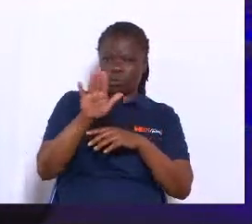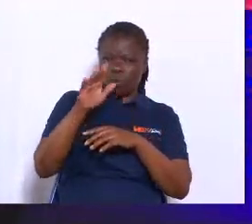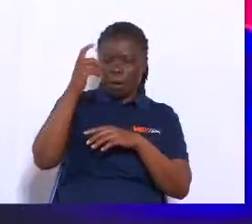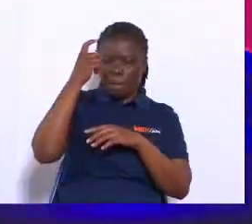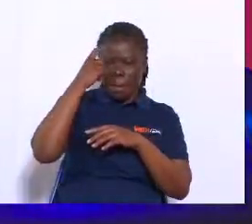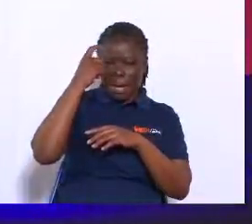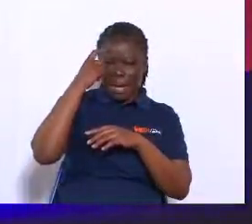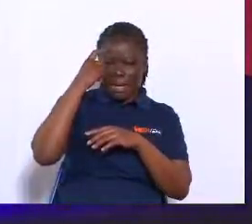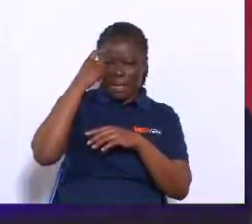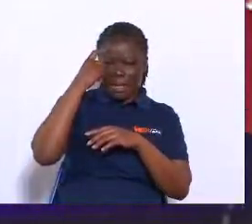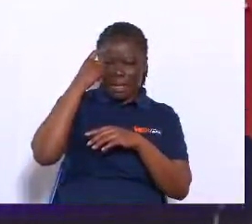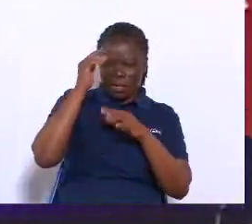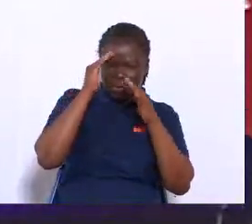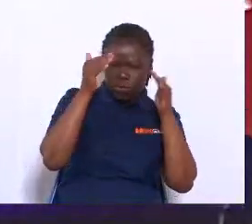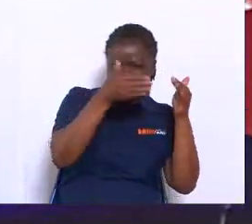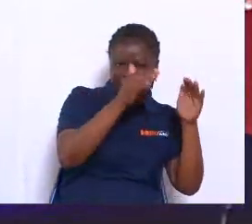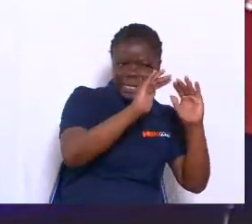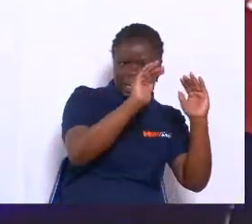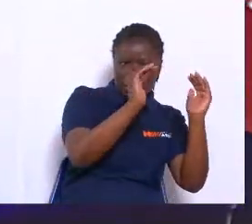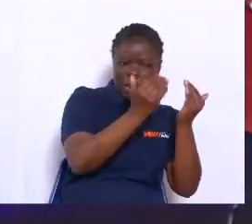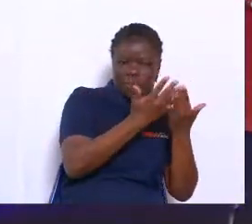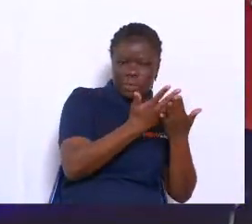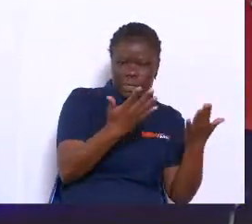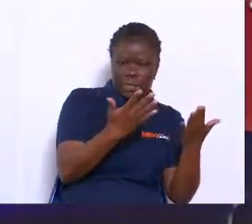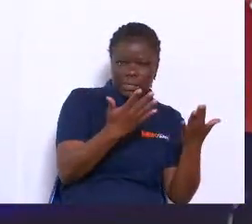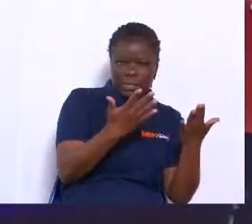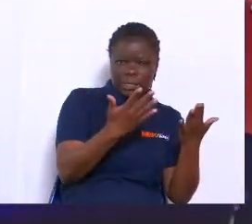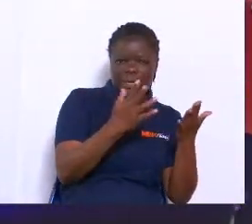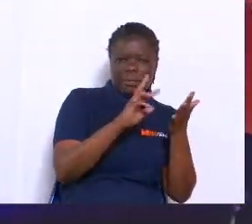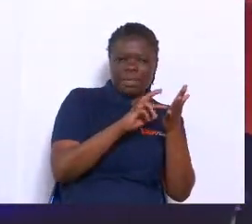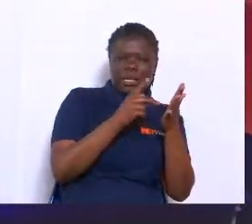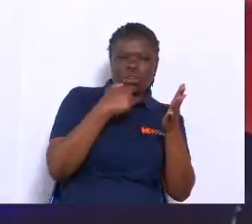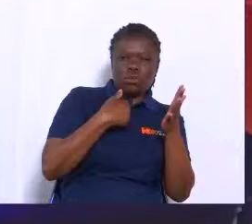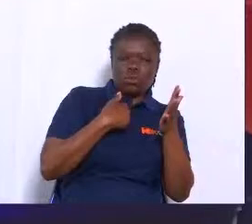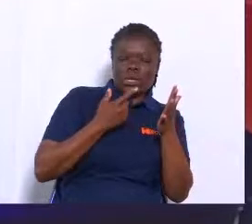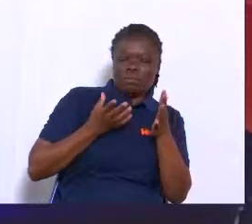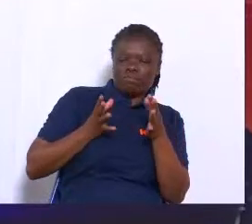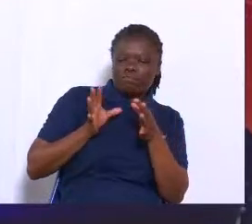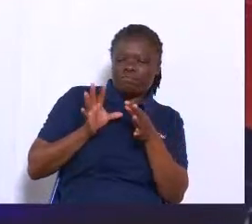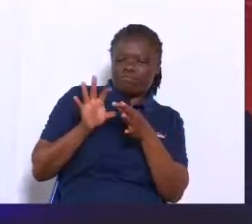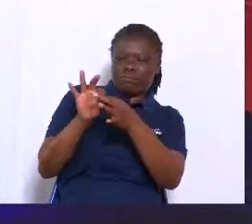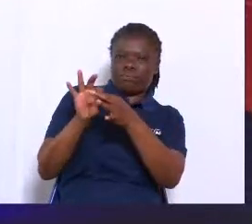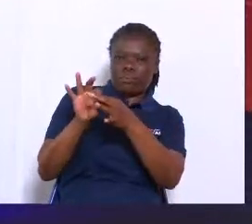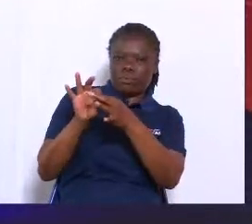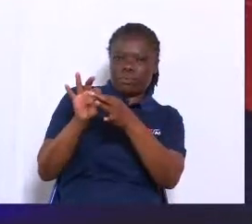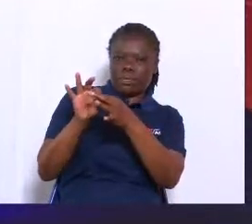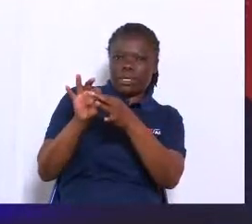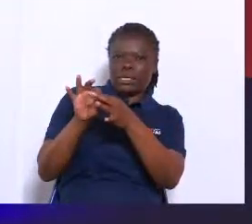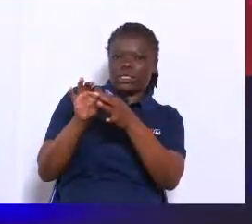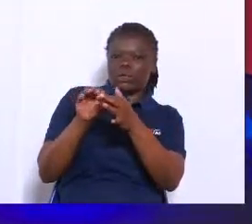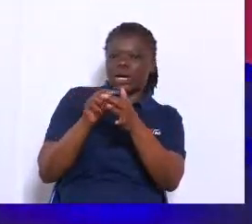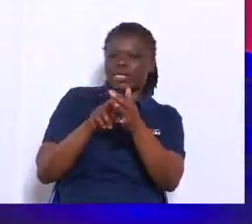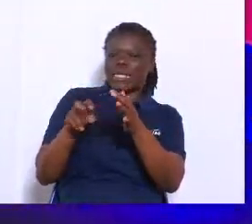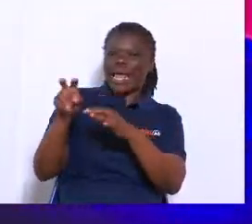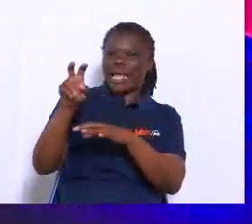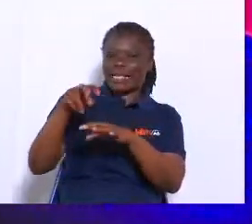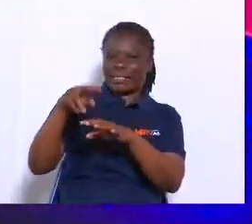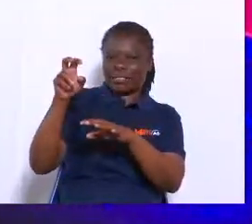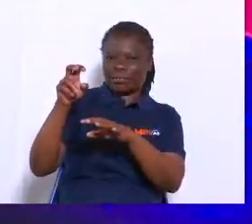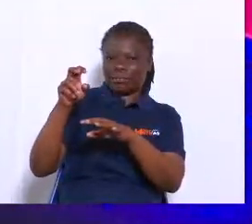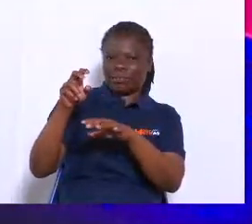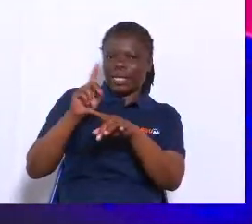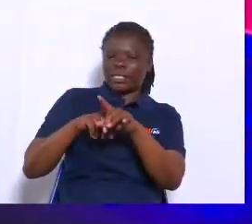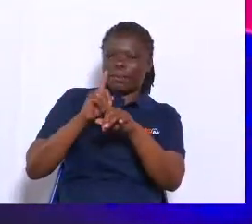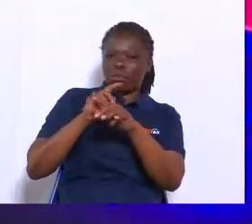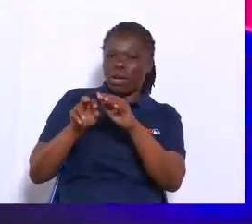saturated with that, you will fall into a snare. What is another word for a